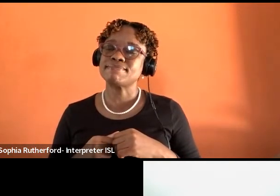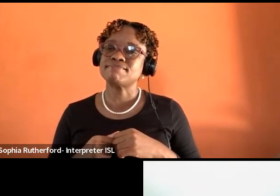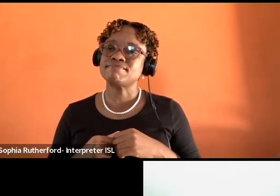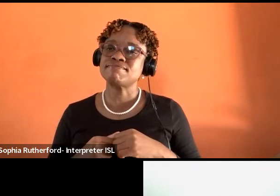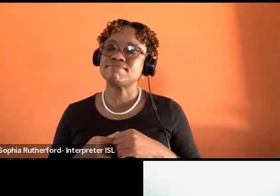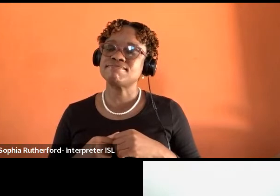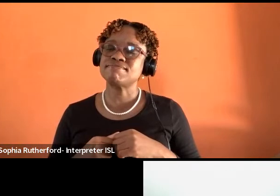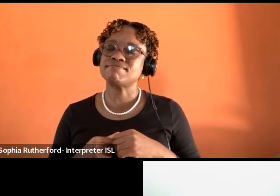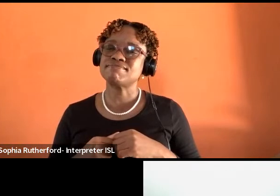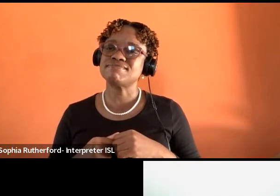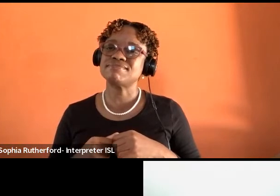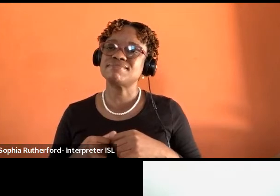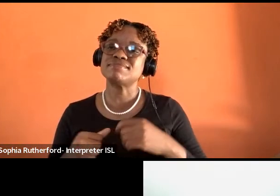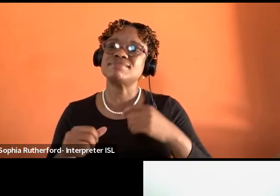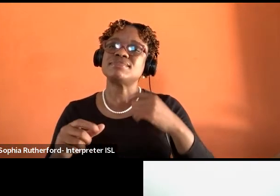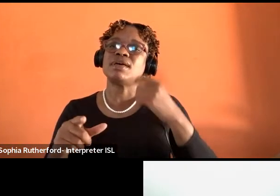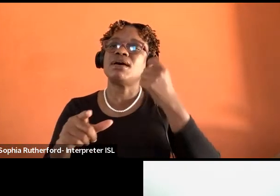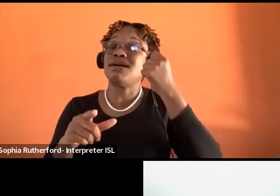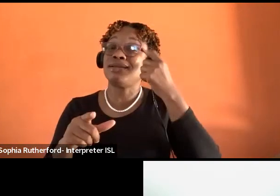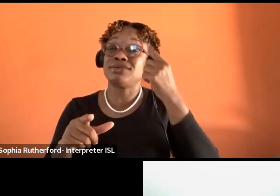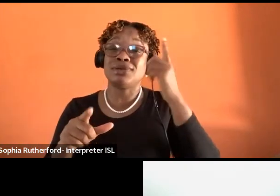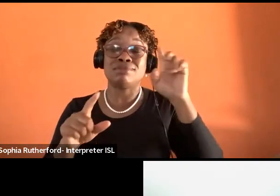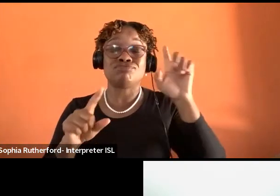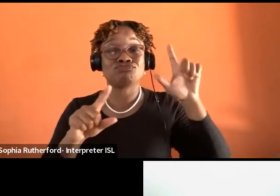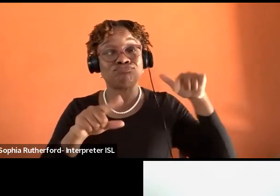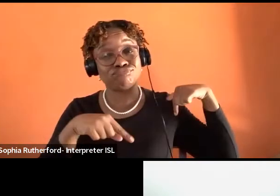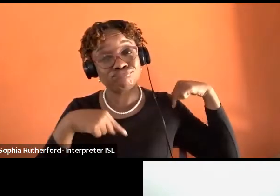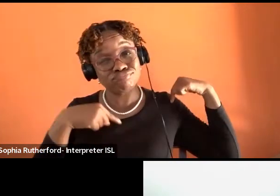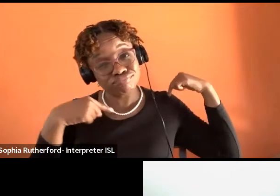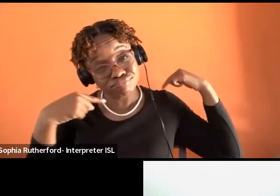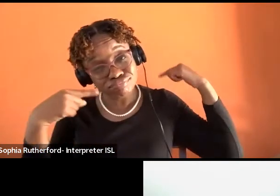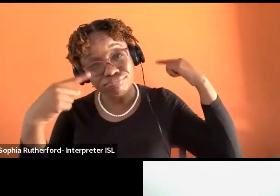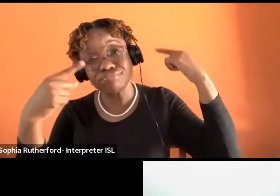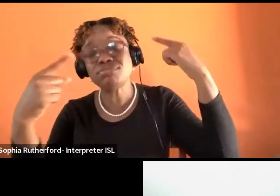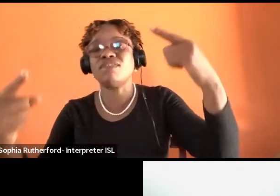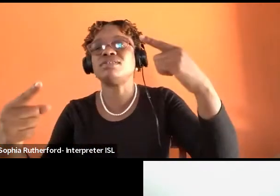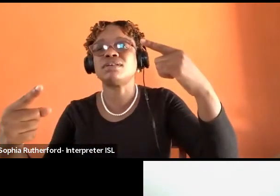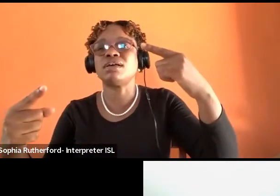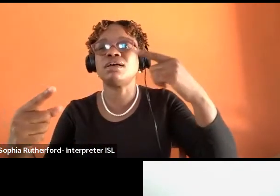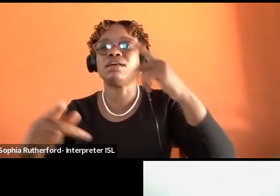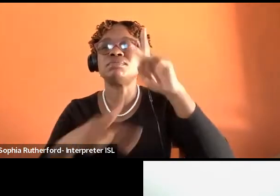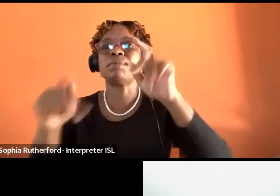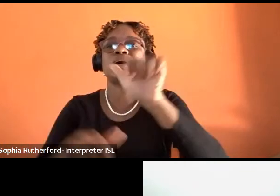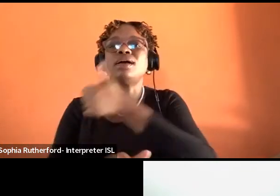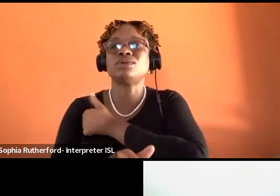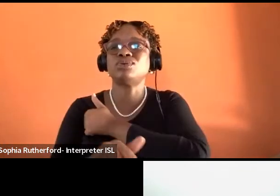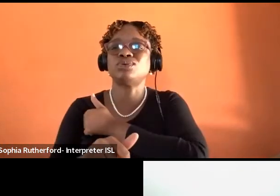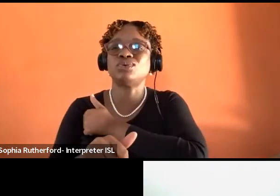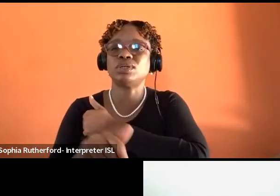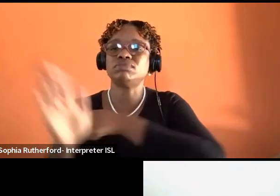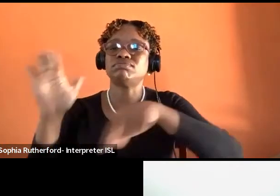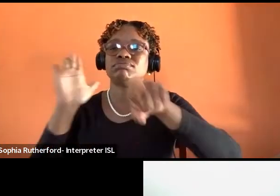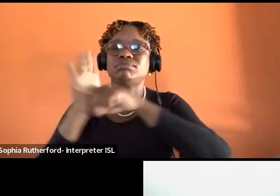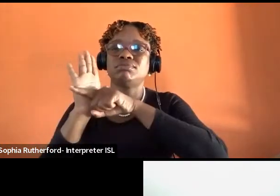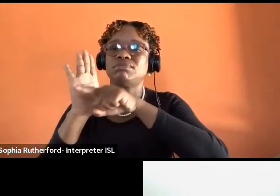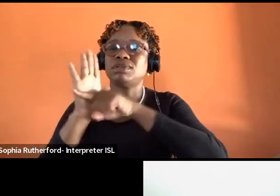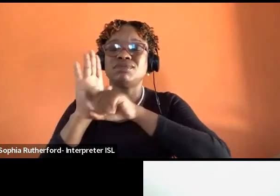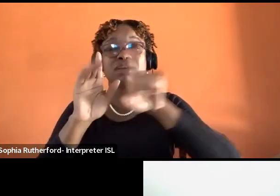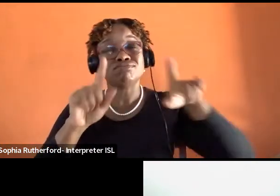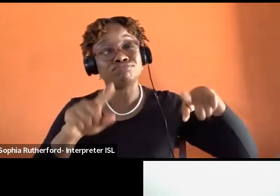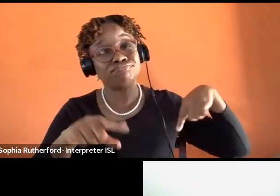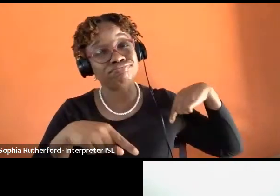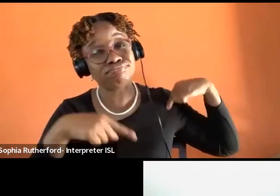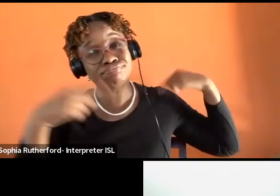of negative attitude towards persons with disabilities that are deeply